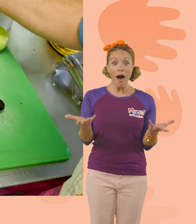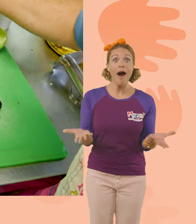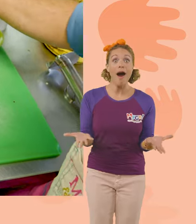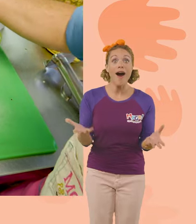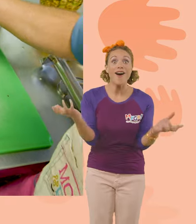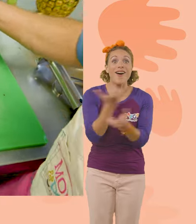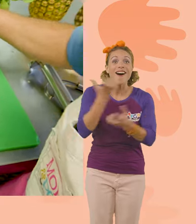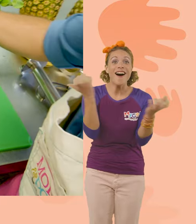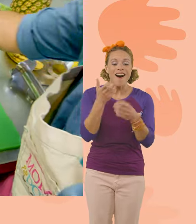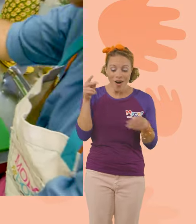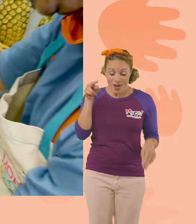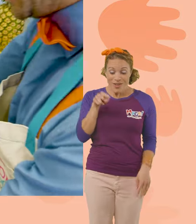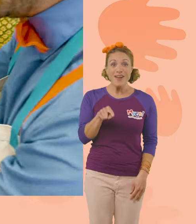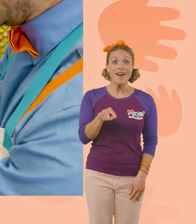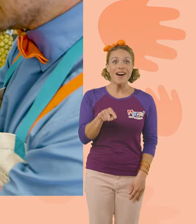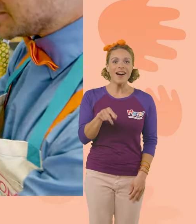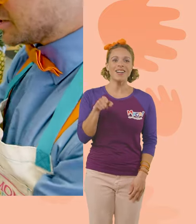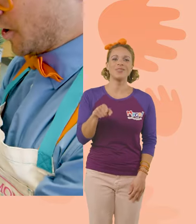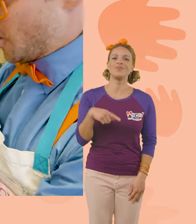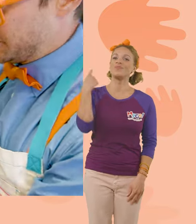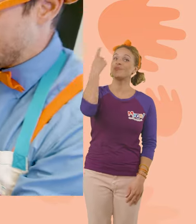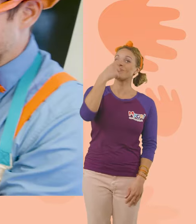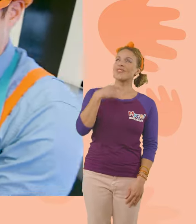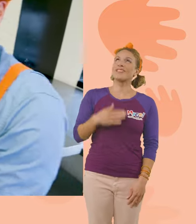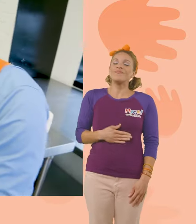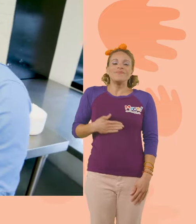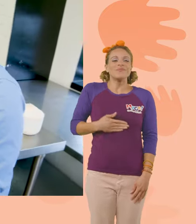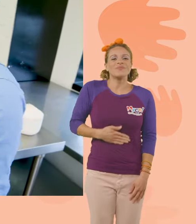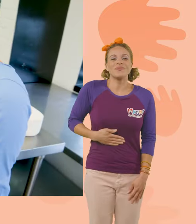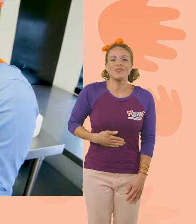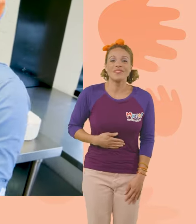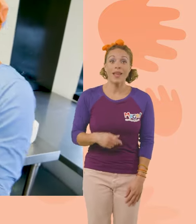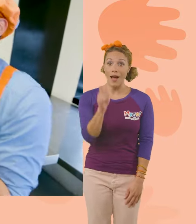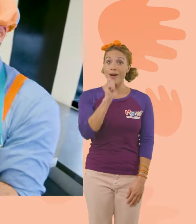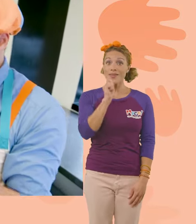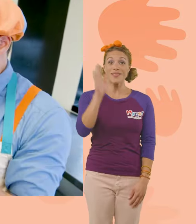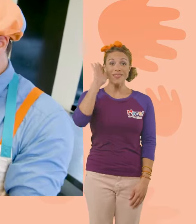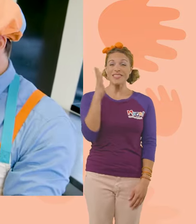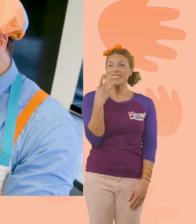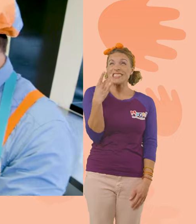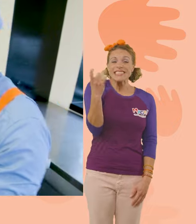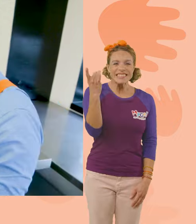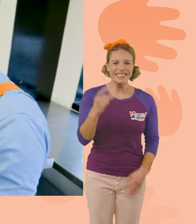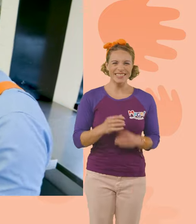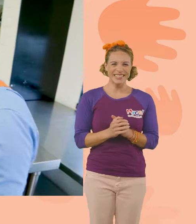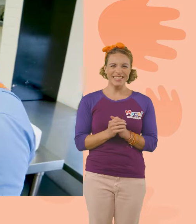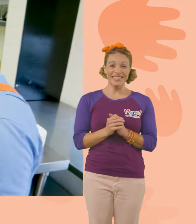Wow, look at that. That looks so yummy. Our popsicles are gonna be so